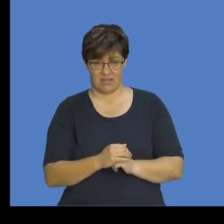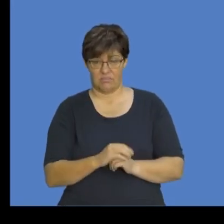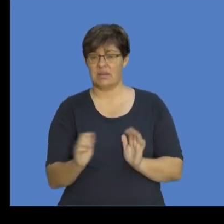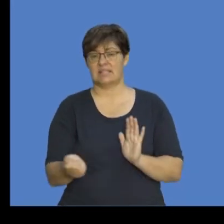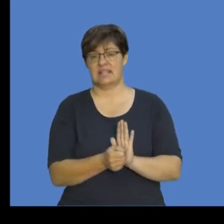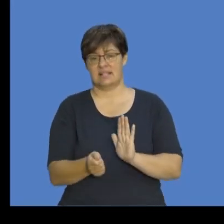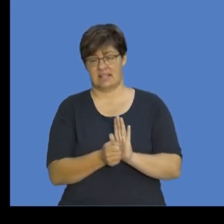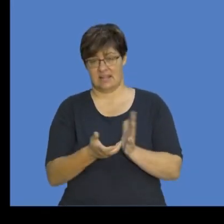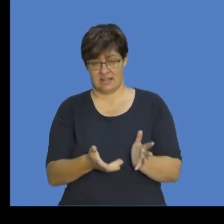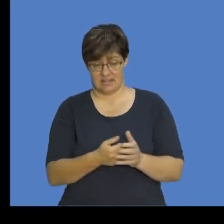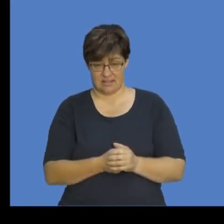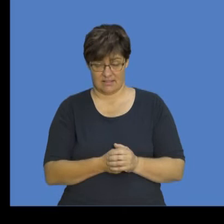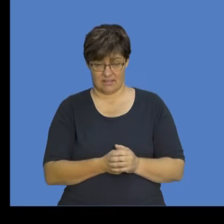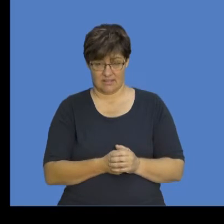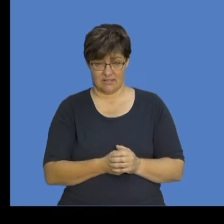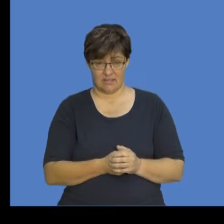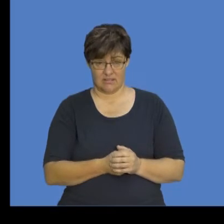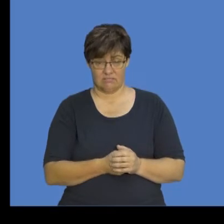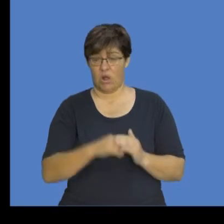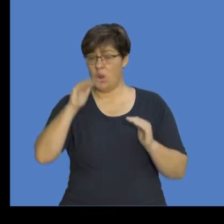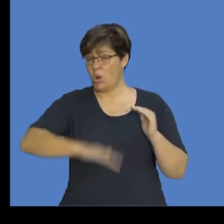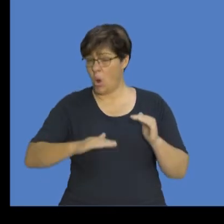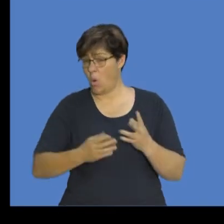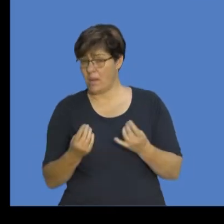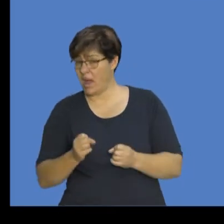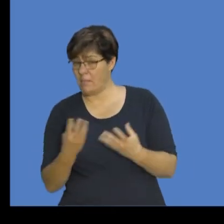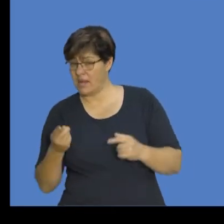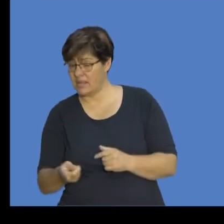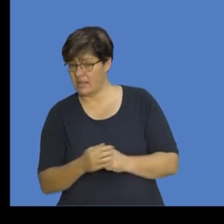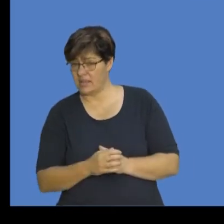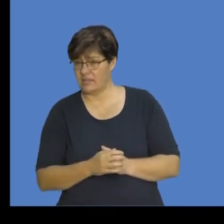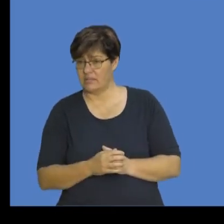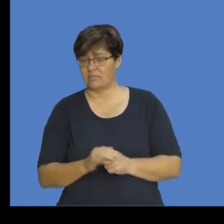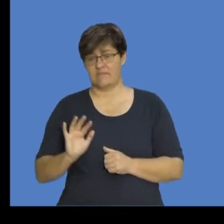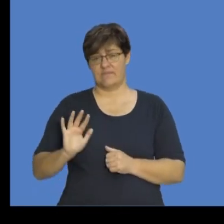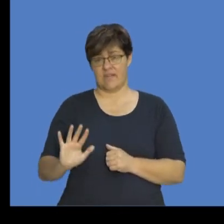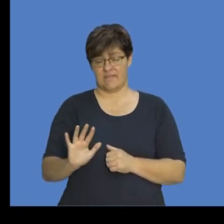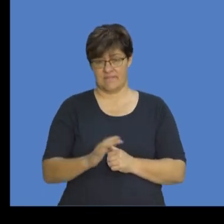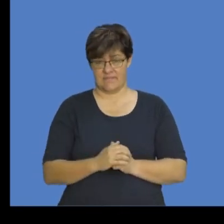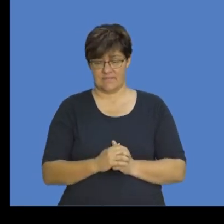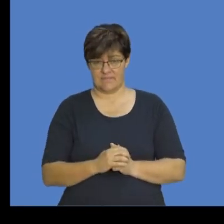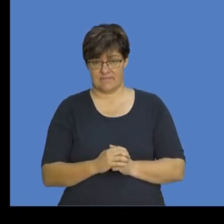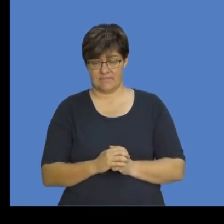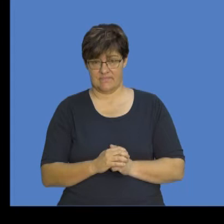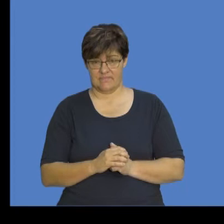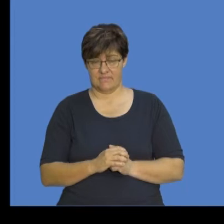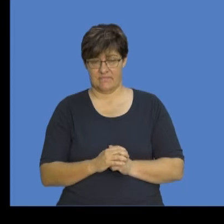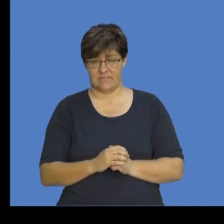cars he sold. And what about the lowest? The lowest is